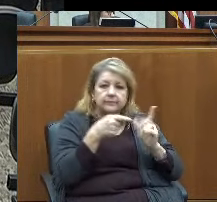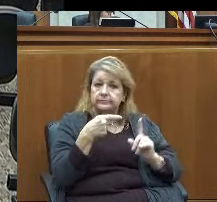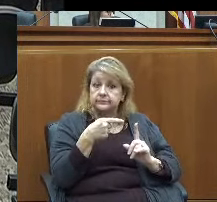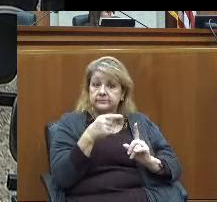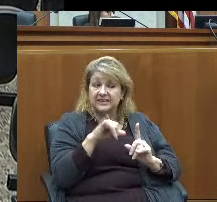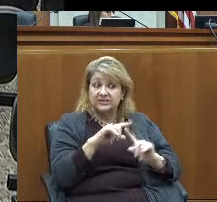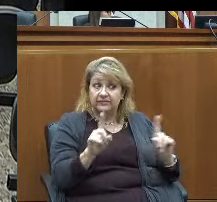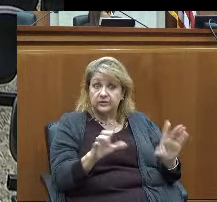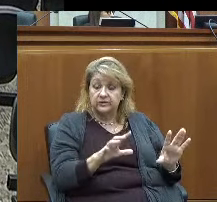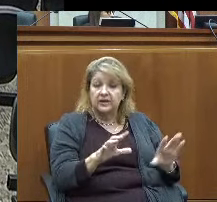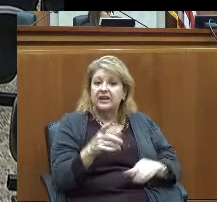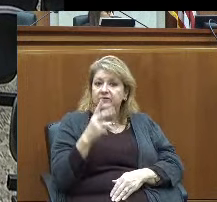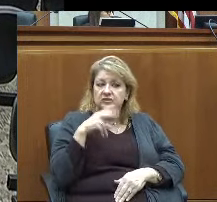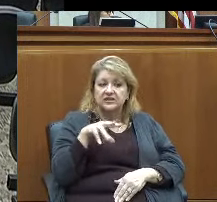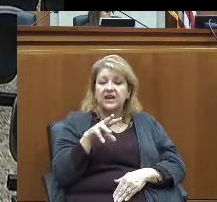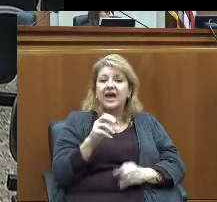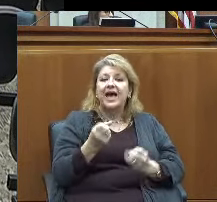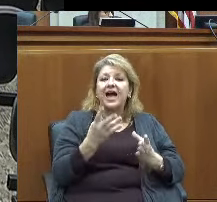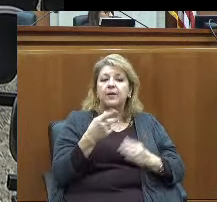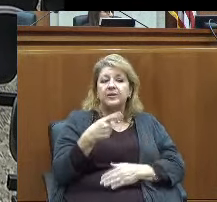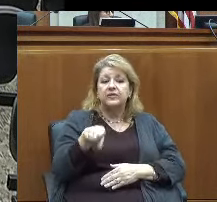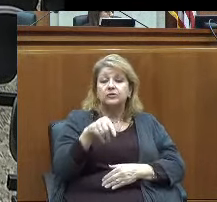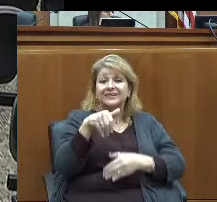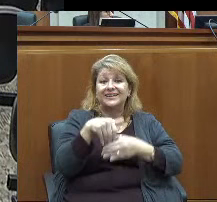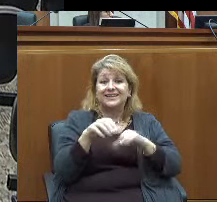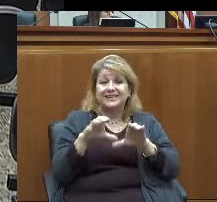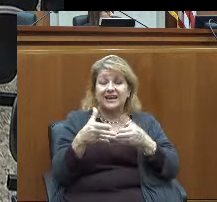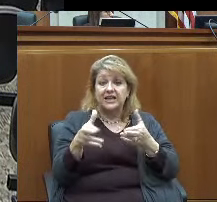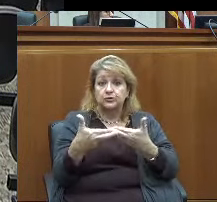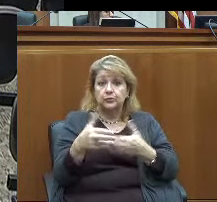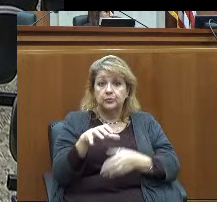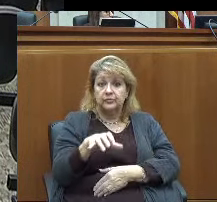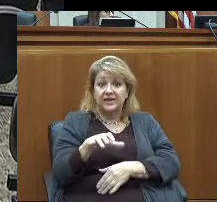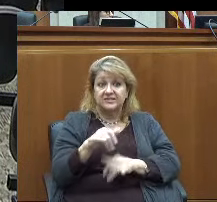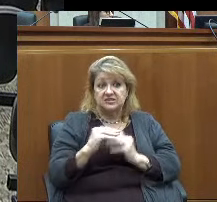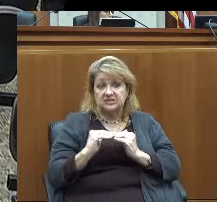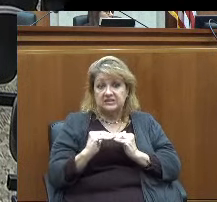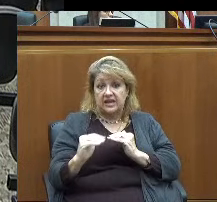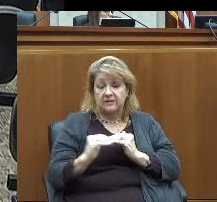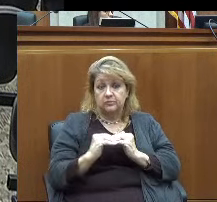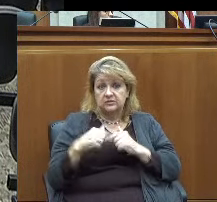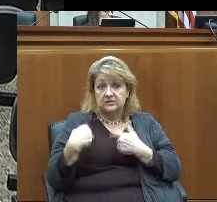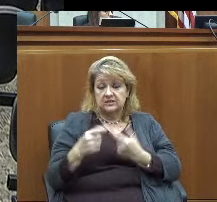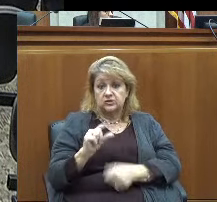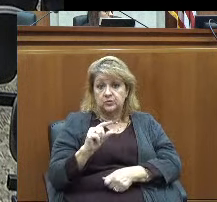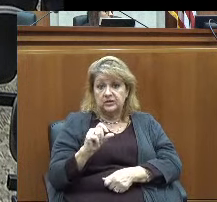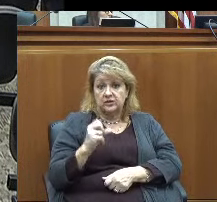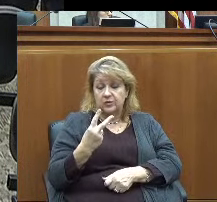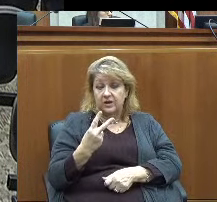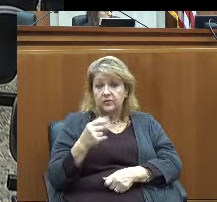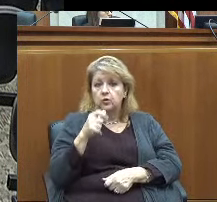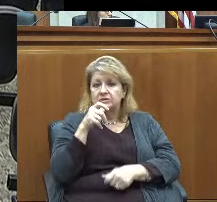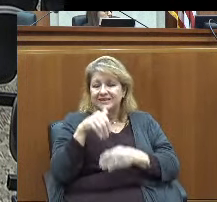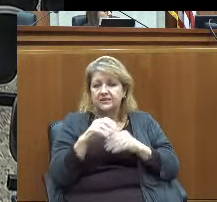of the workforce that is exiting the classroom, that's really stable since 2012.